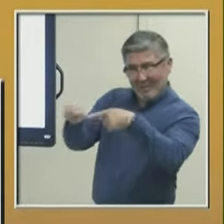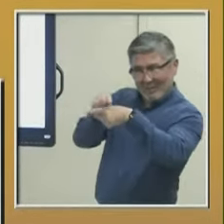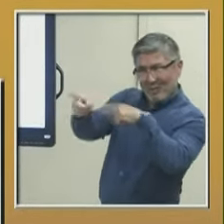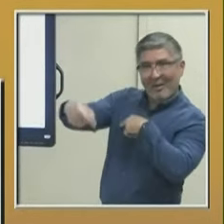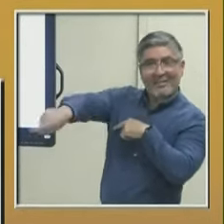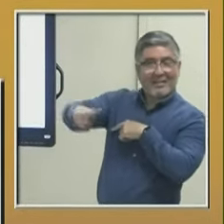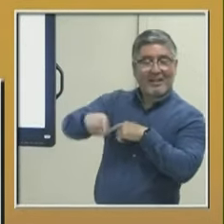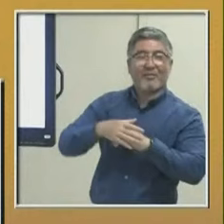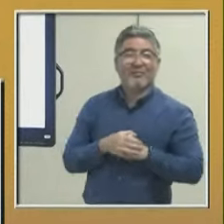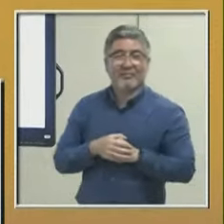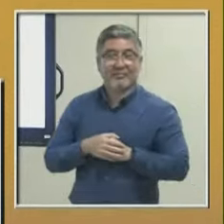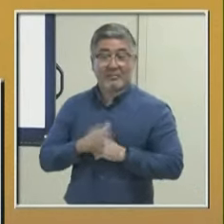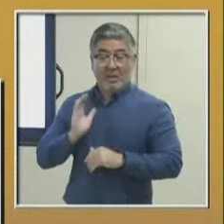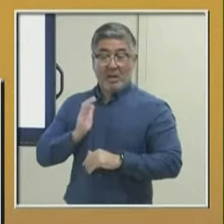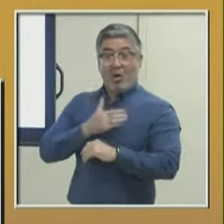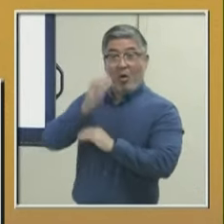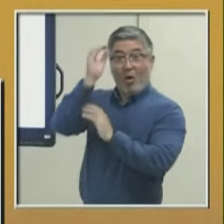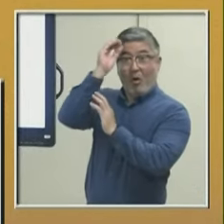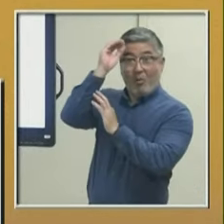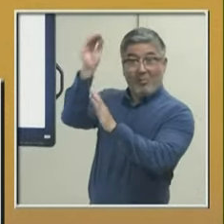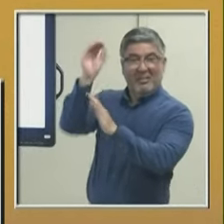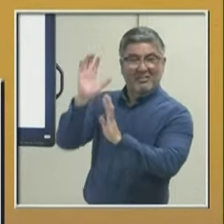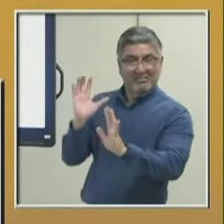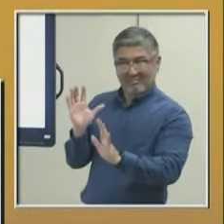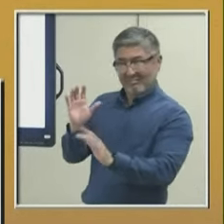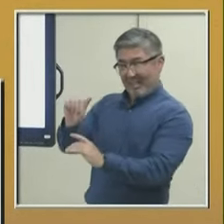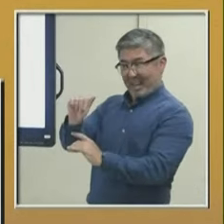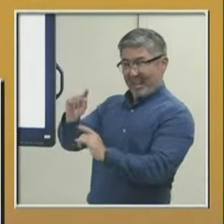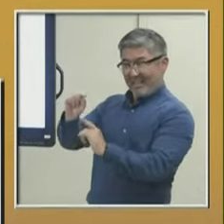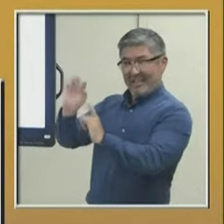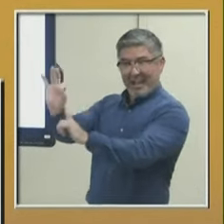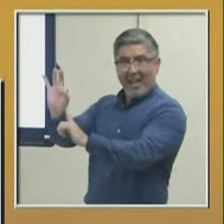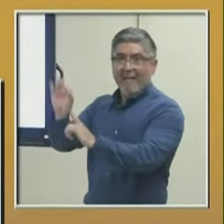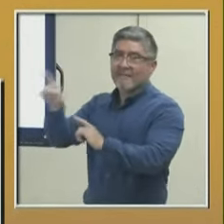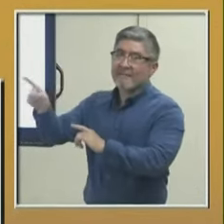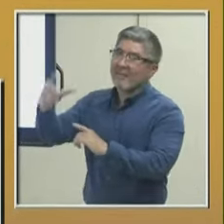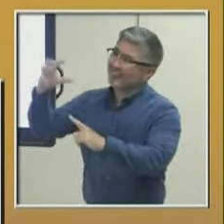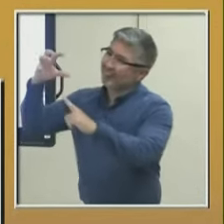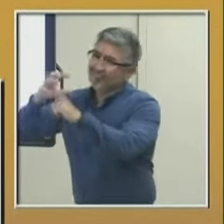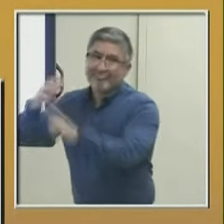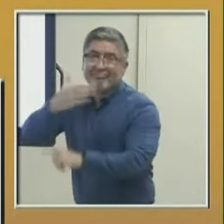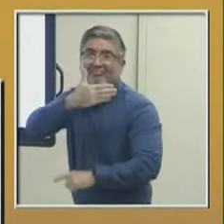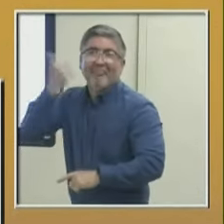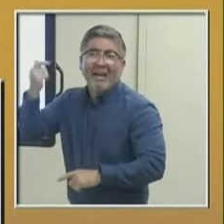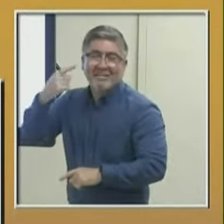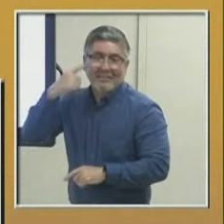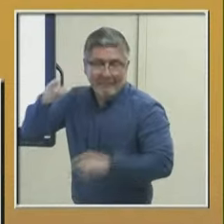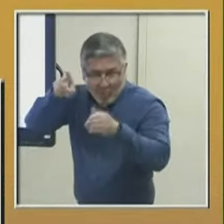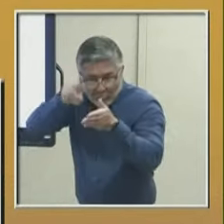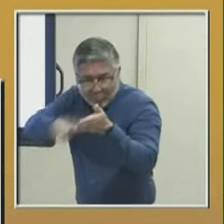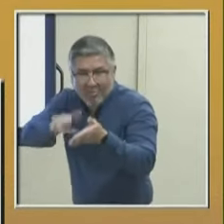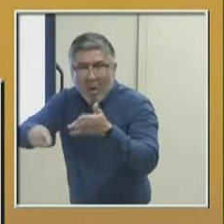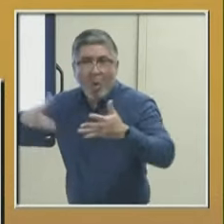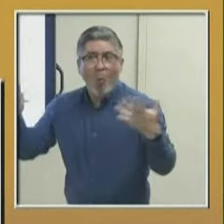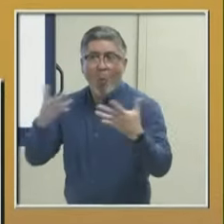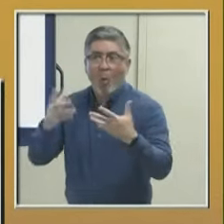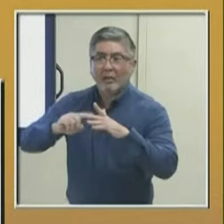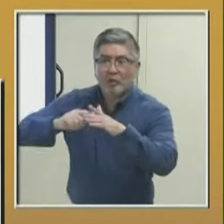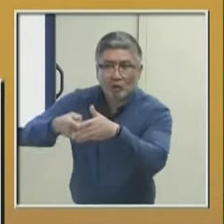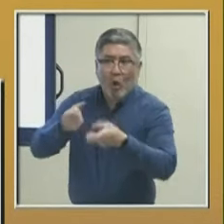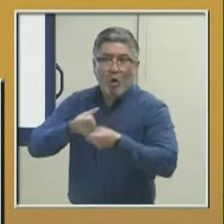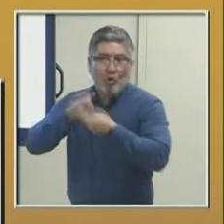opinion, the ATF is the best cause and origin investigation organization that exists. So